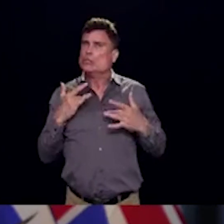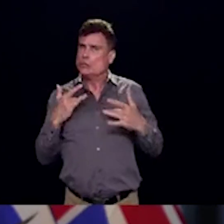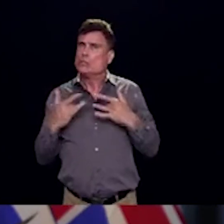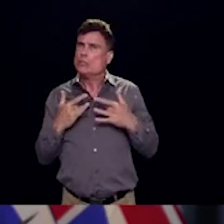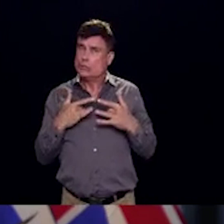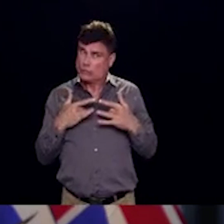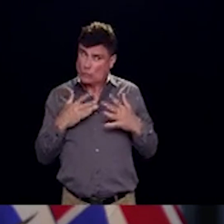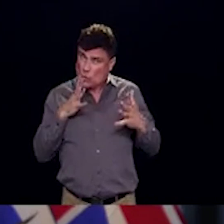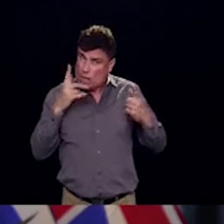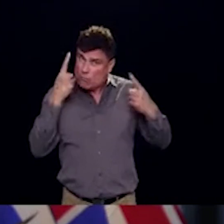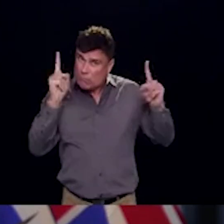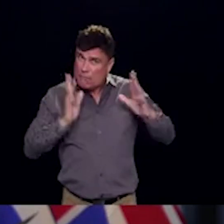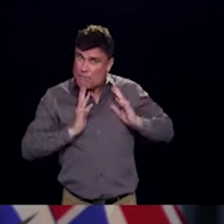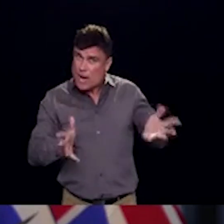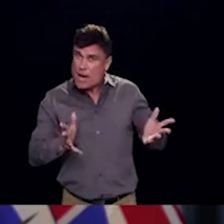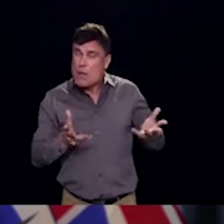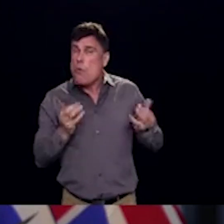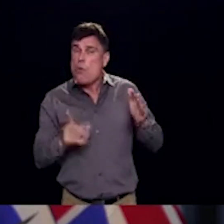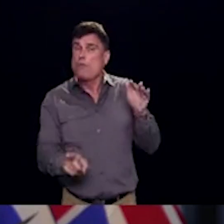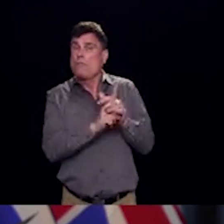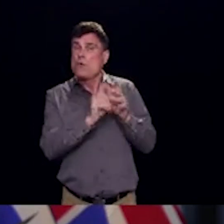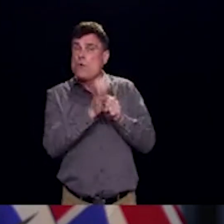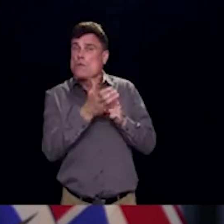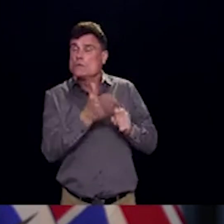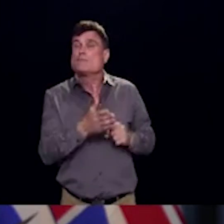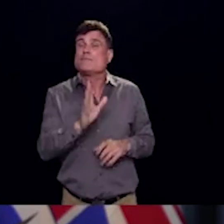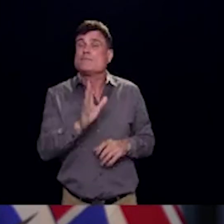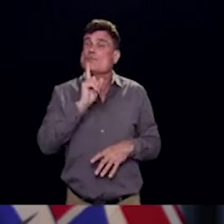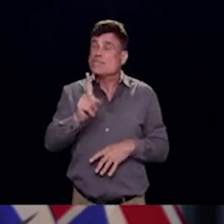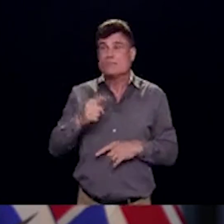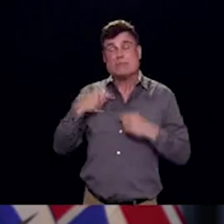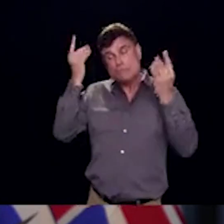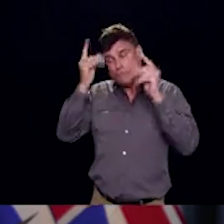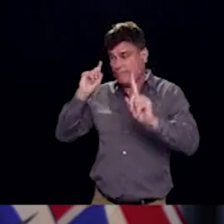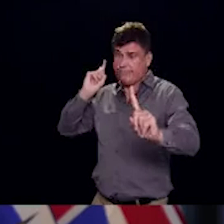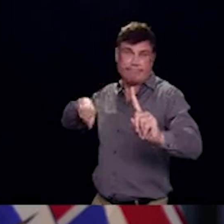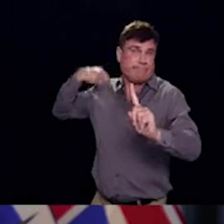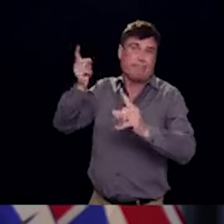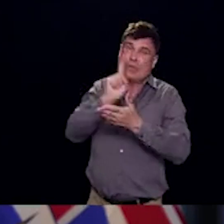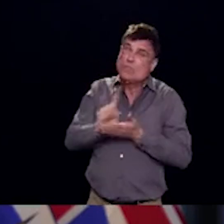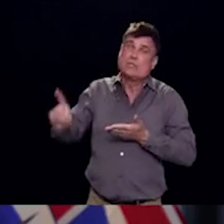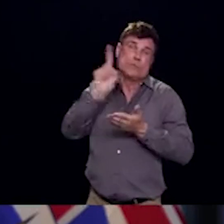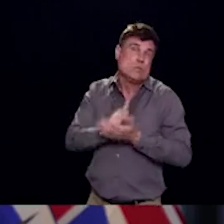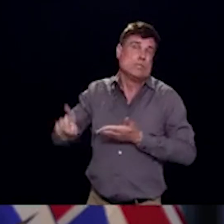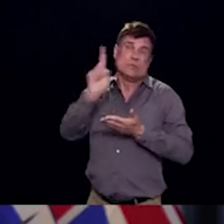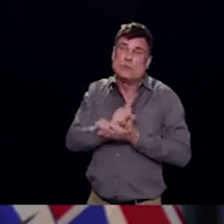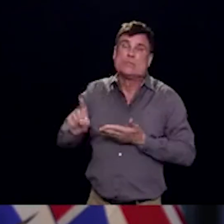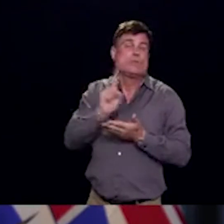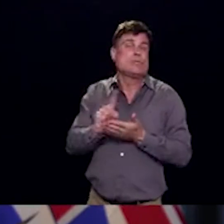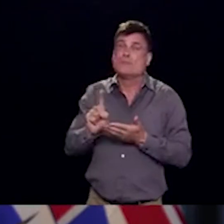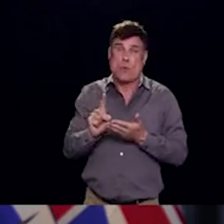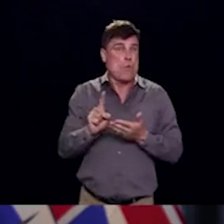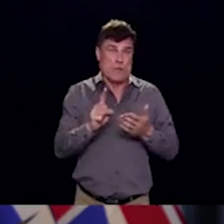over the last many weeks. But moving thoughtfully with care will give us the confidence that we need to move forward.